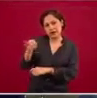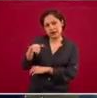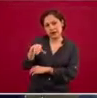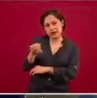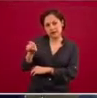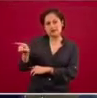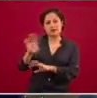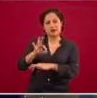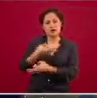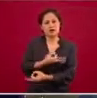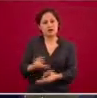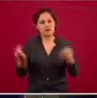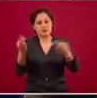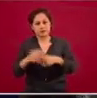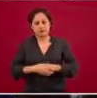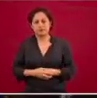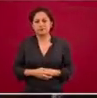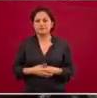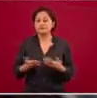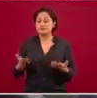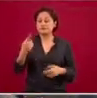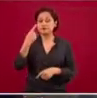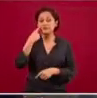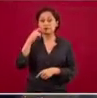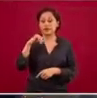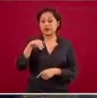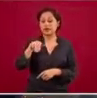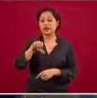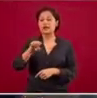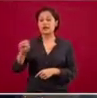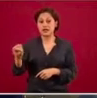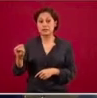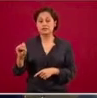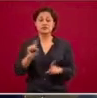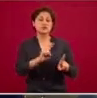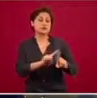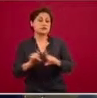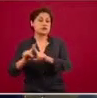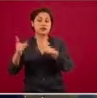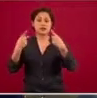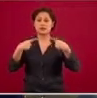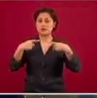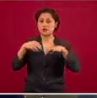about the work status of the doctors of IMSS?